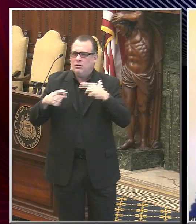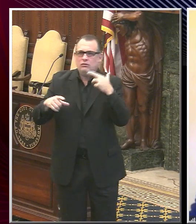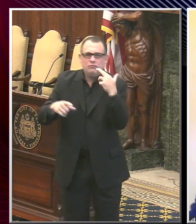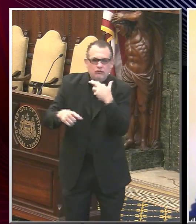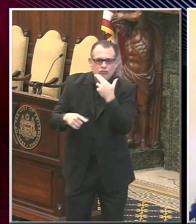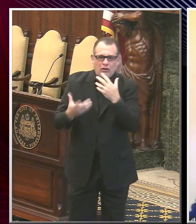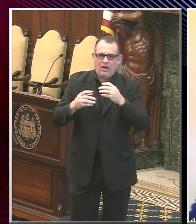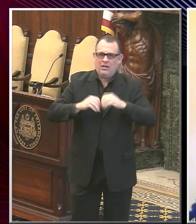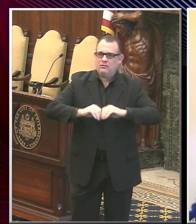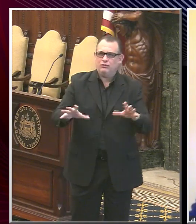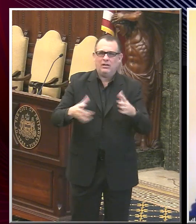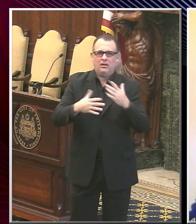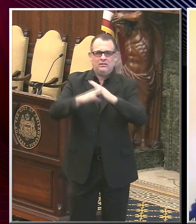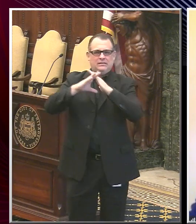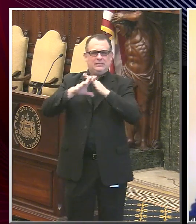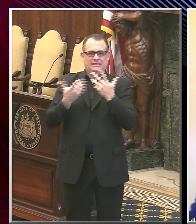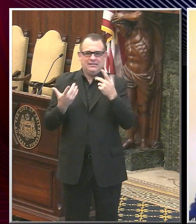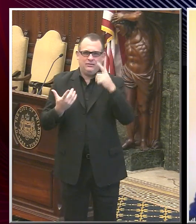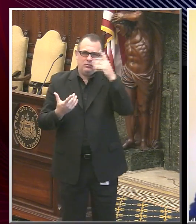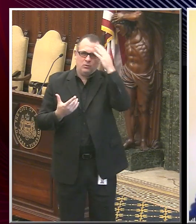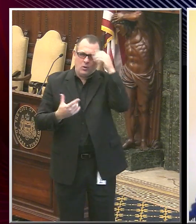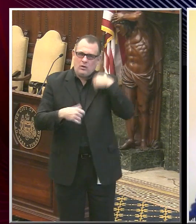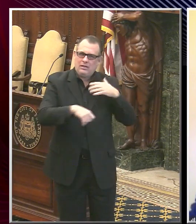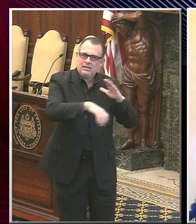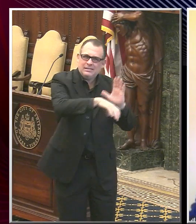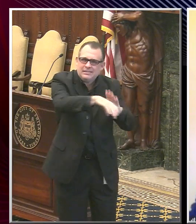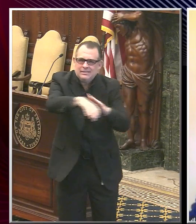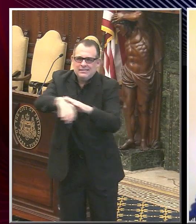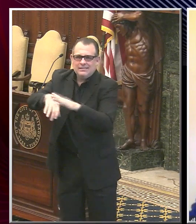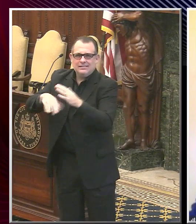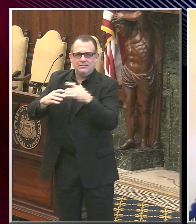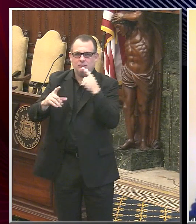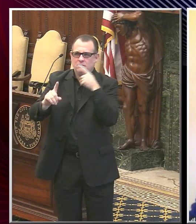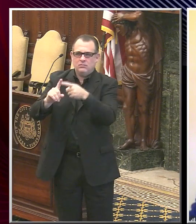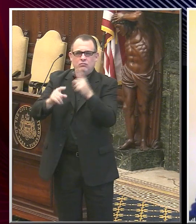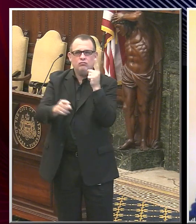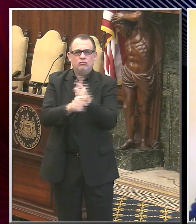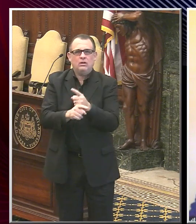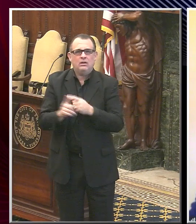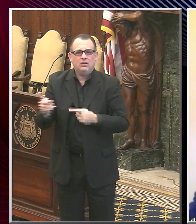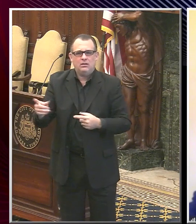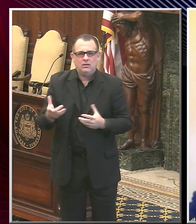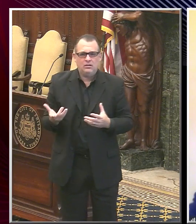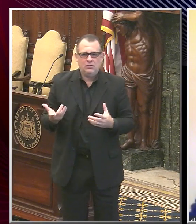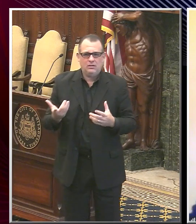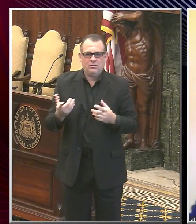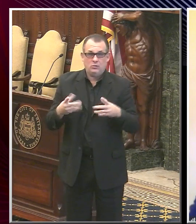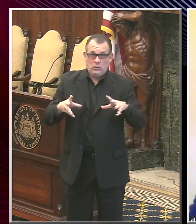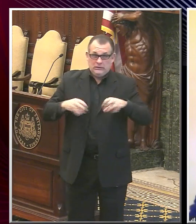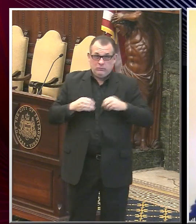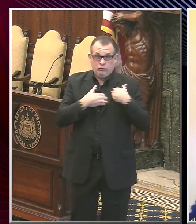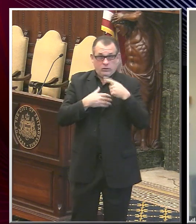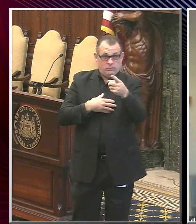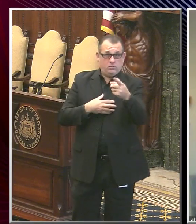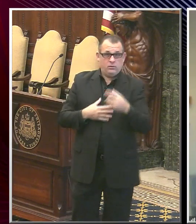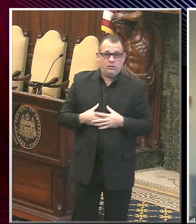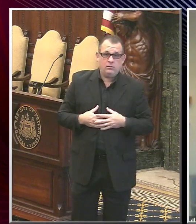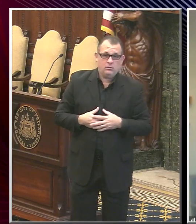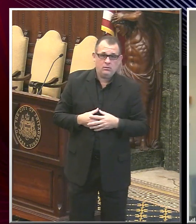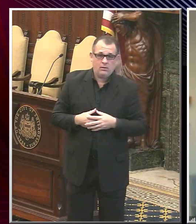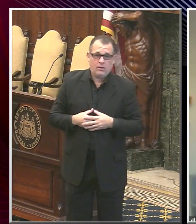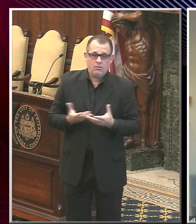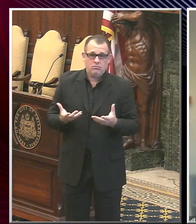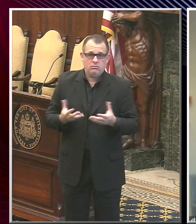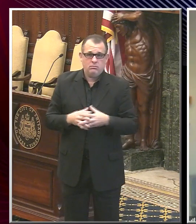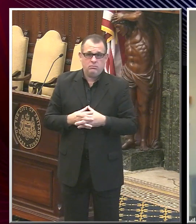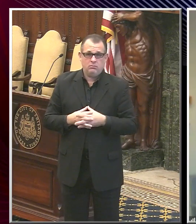places, shouldn't they have been monitored more closely and inspected more regularly or at all? Well, we do 2